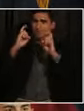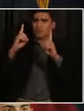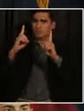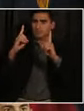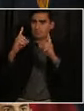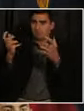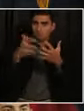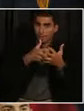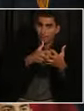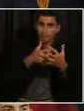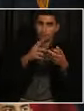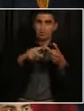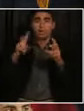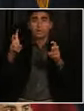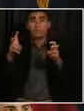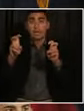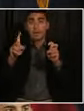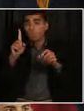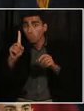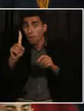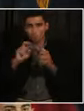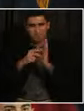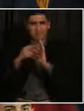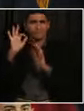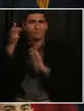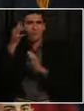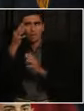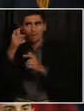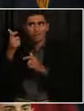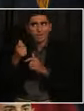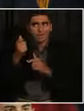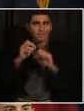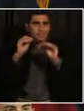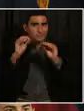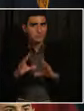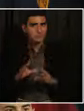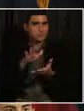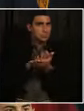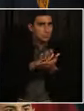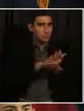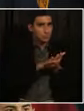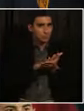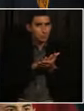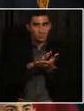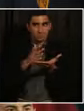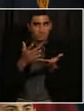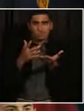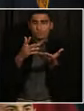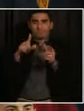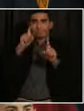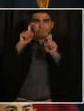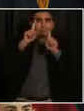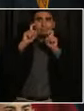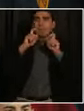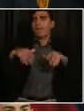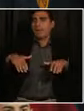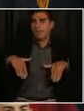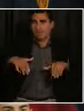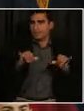Does it apply to Title I, which are federally funded teachers in schools? We don't have the answers yet. So